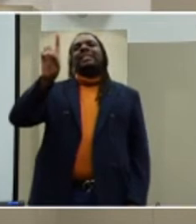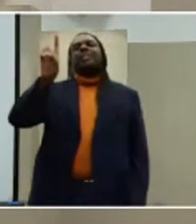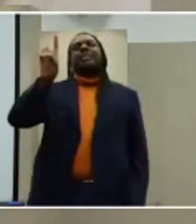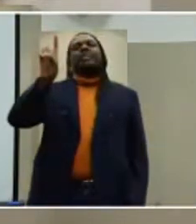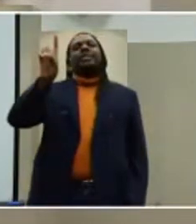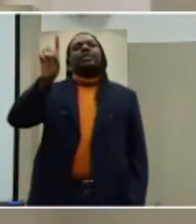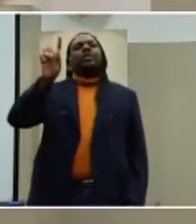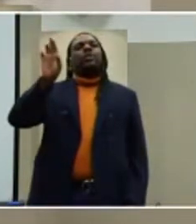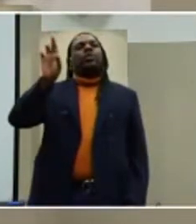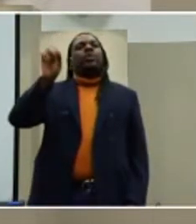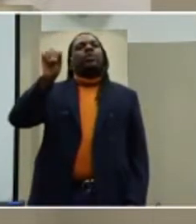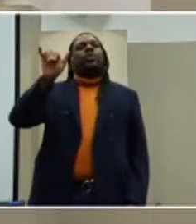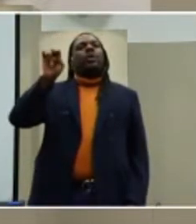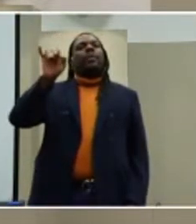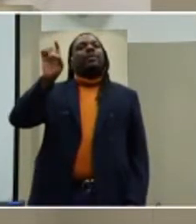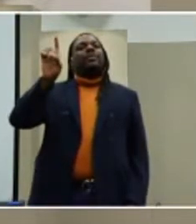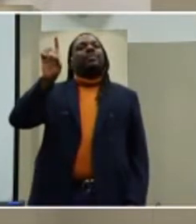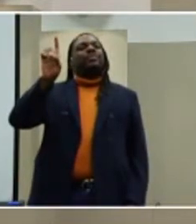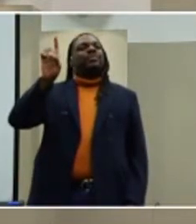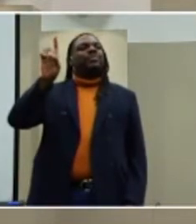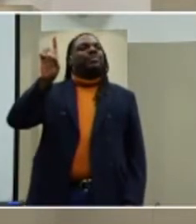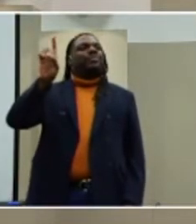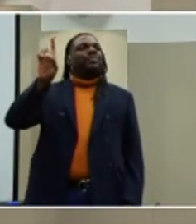Raymond Torrent.